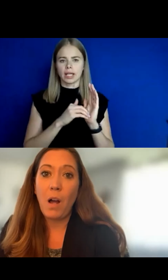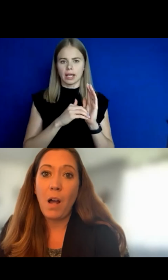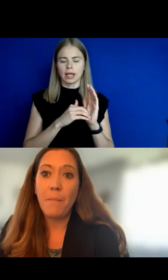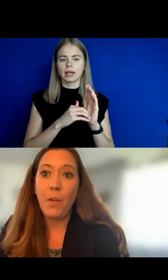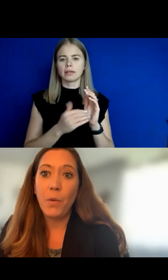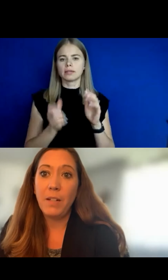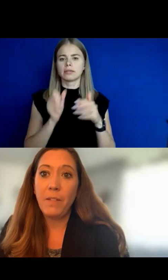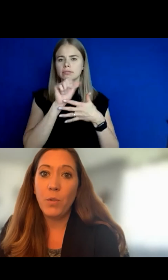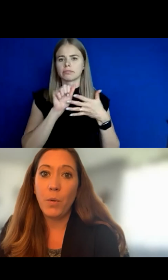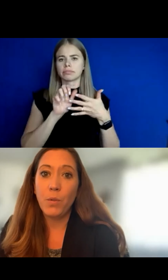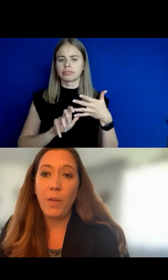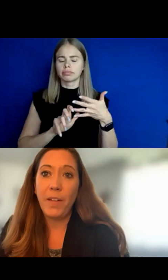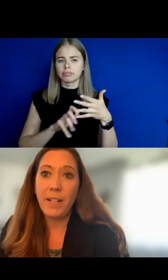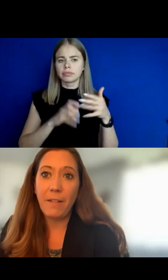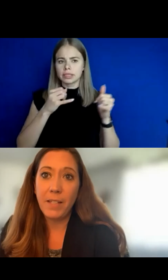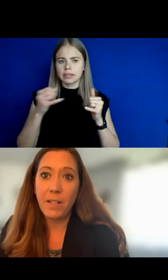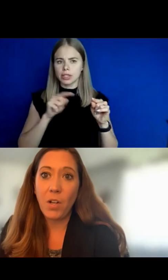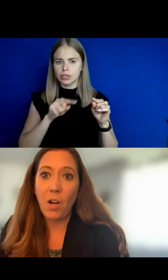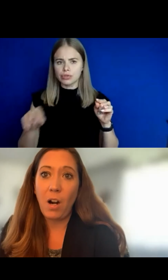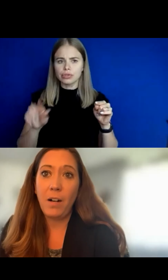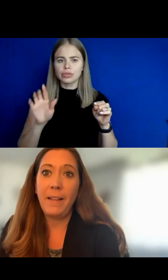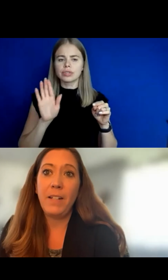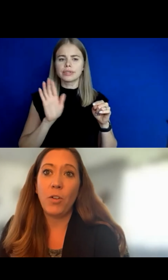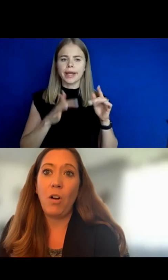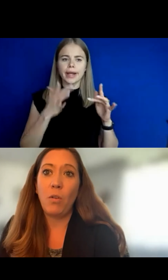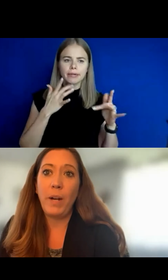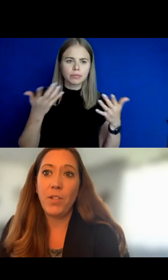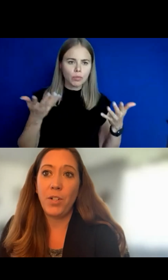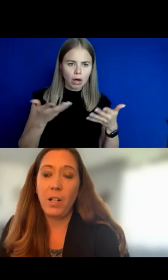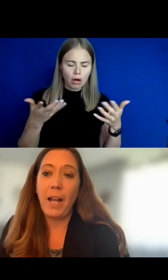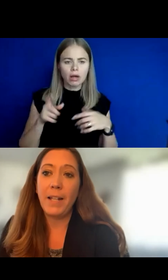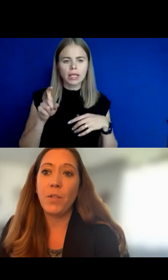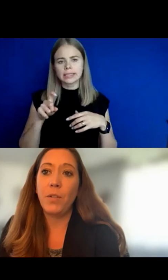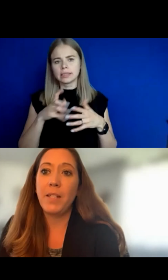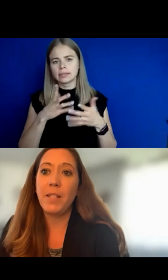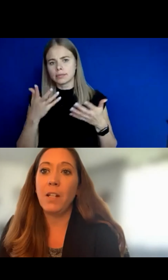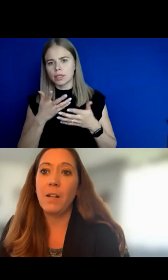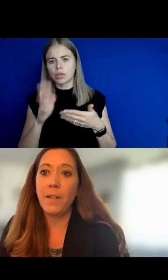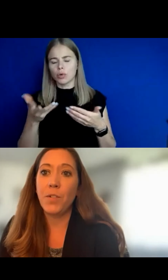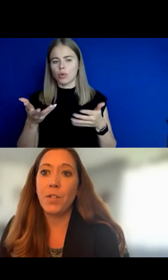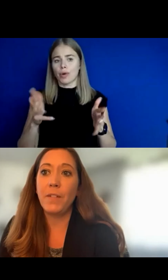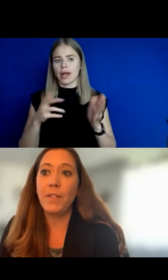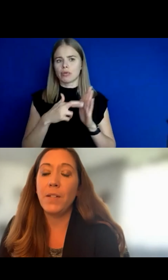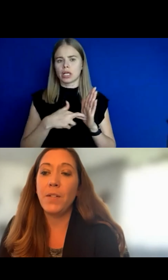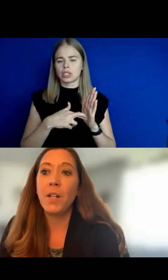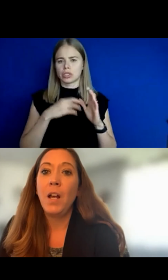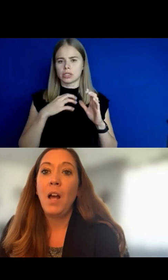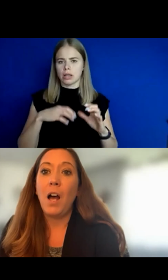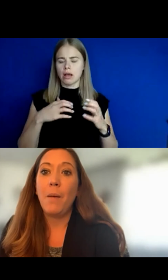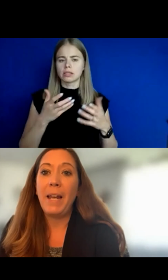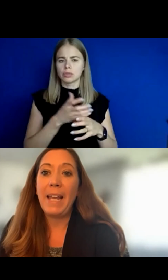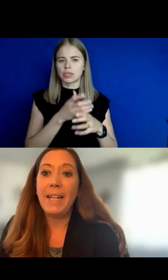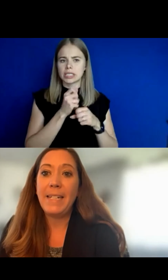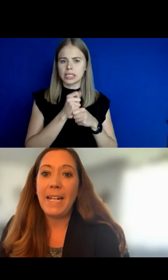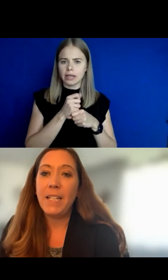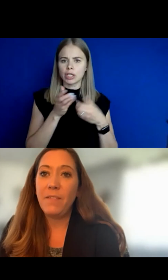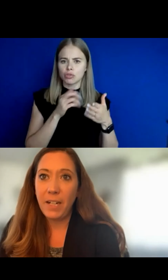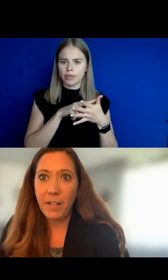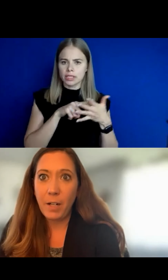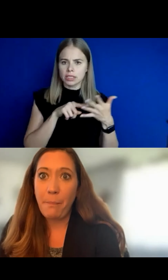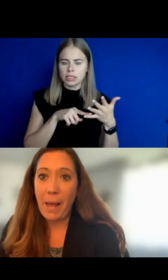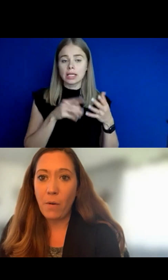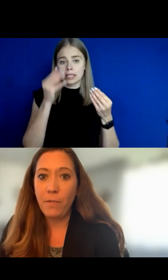through those individuals, what their deficits are, and these are all registered clients, so they're receiving cluster services. And again, data